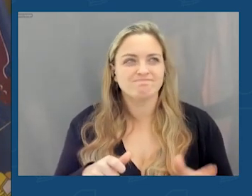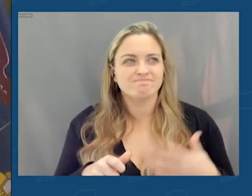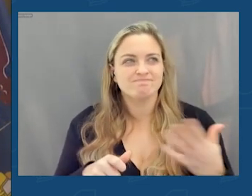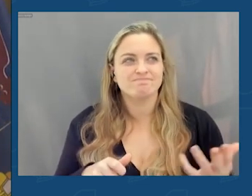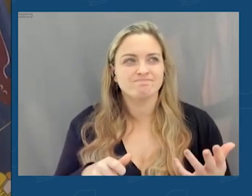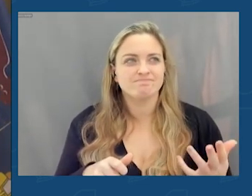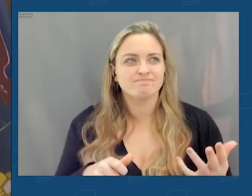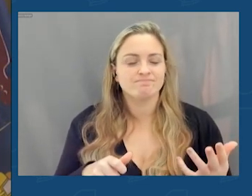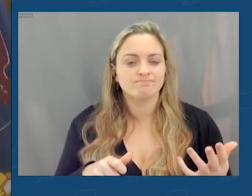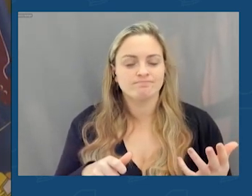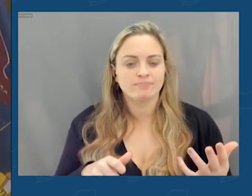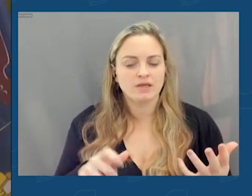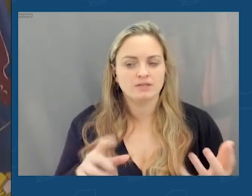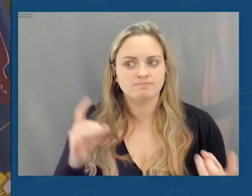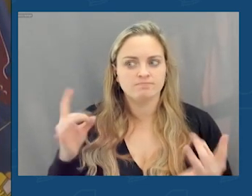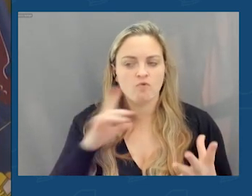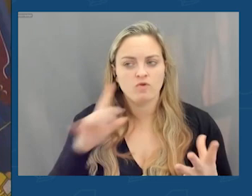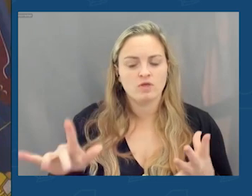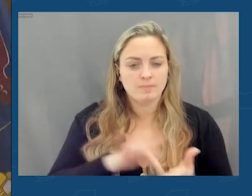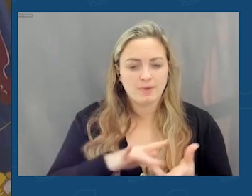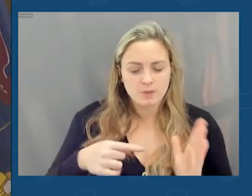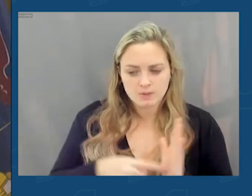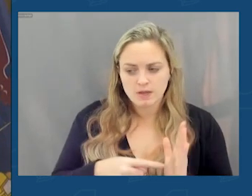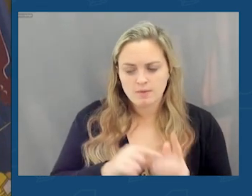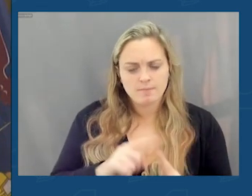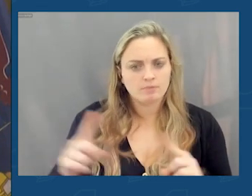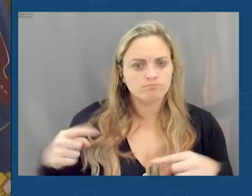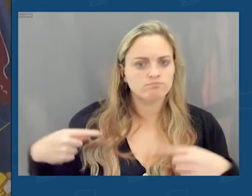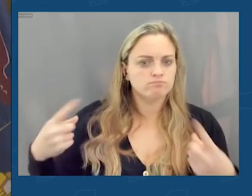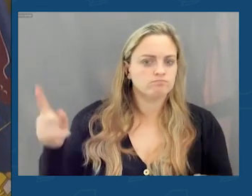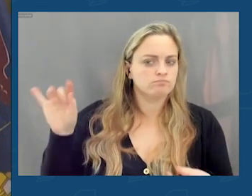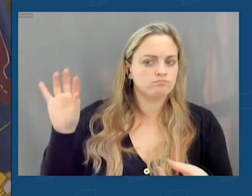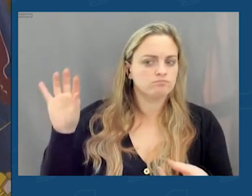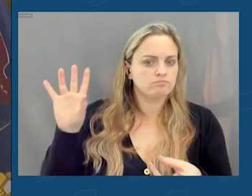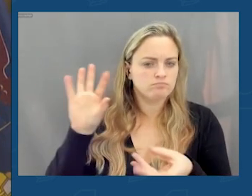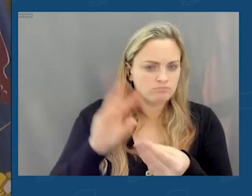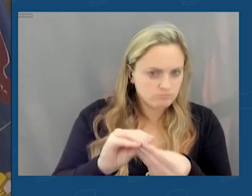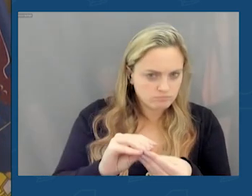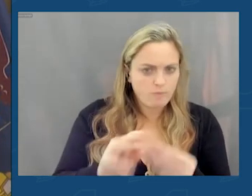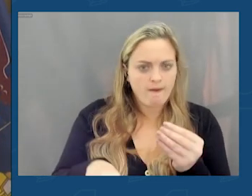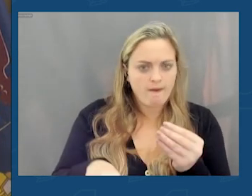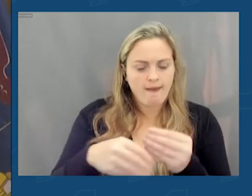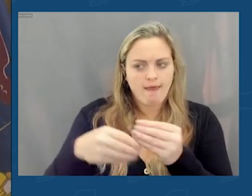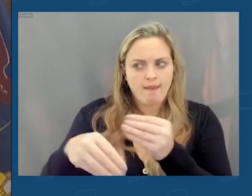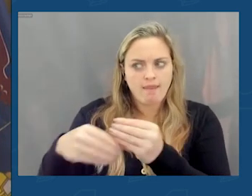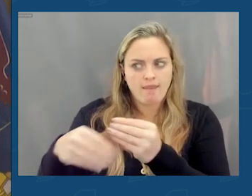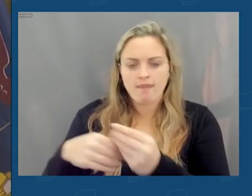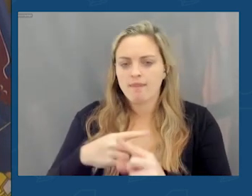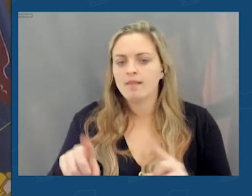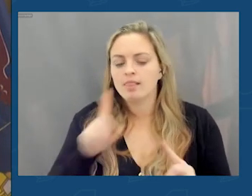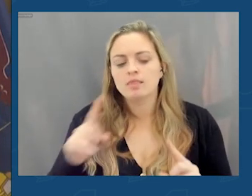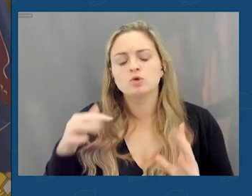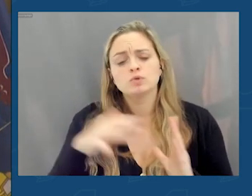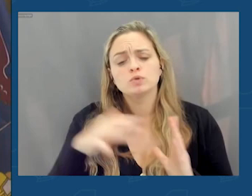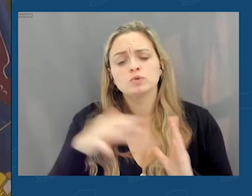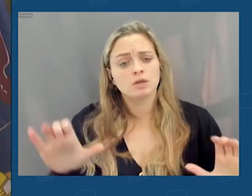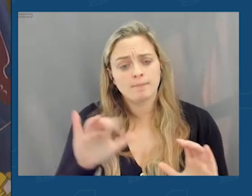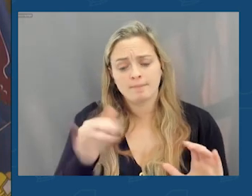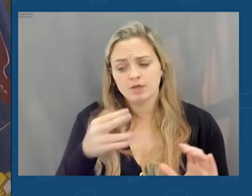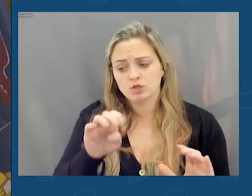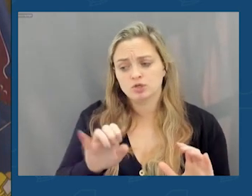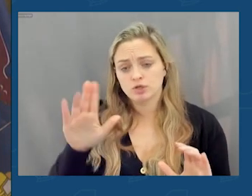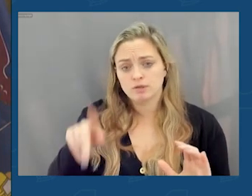as the medical debt, but over time, it just keeps adding up and up. And they found out, a study that was done by Chase Bank found